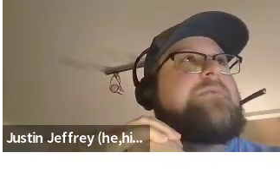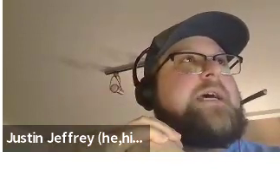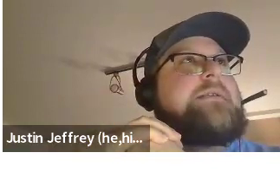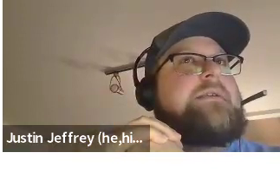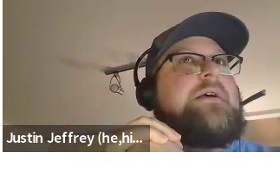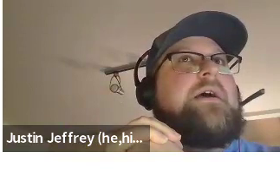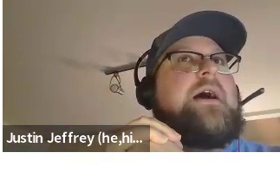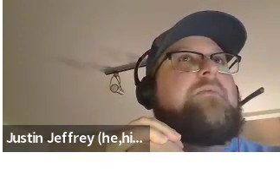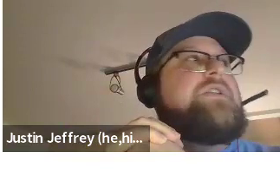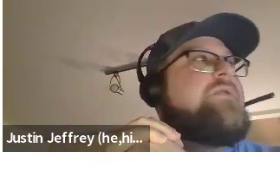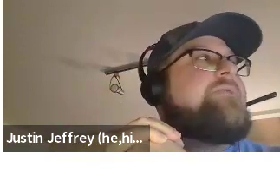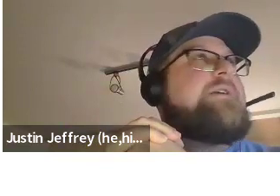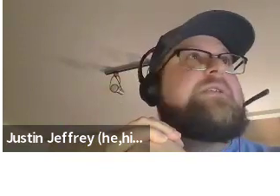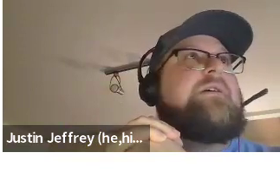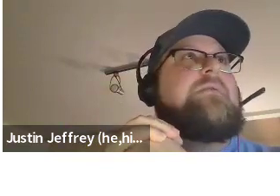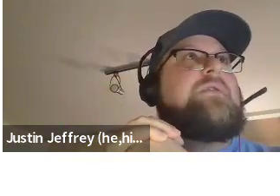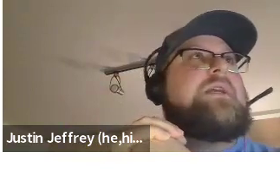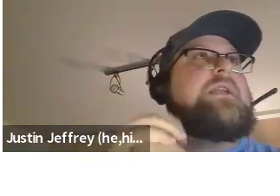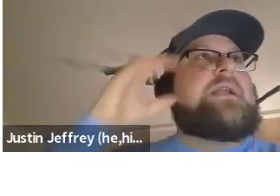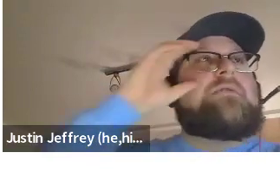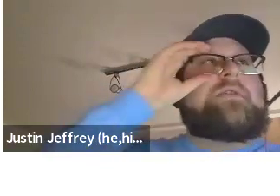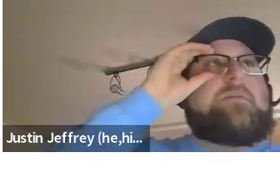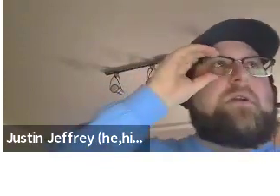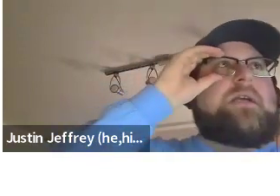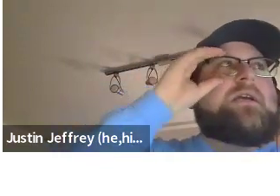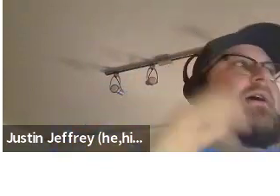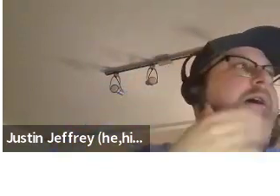COVID-19 at-home tests. We do have some still that we're looking to get